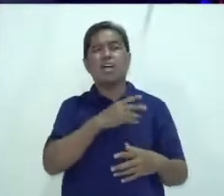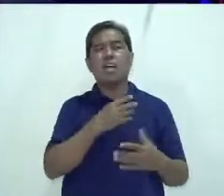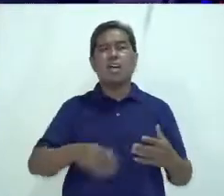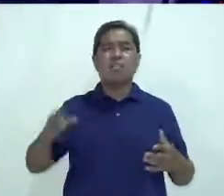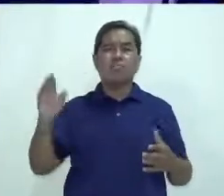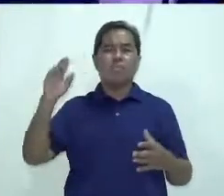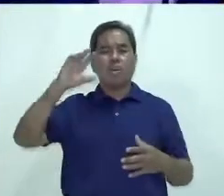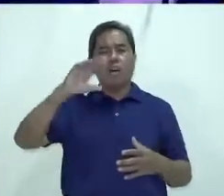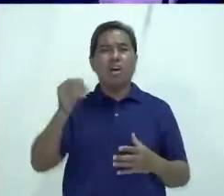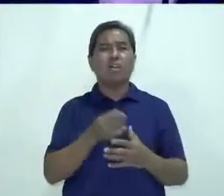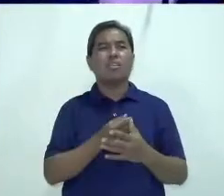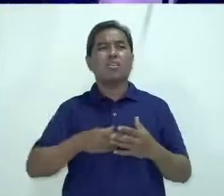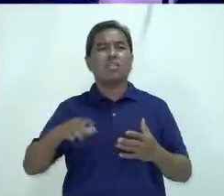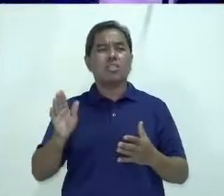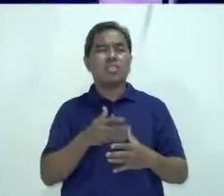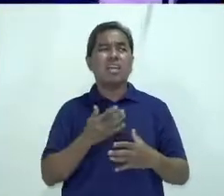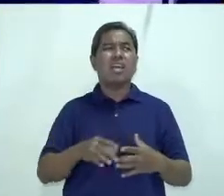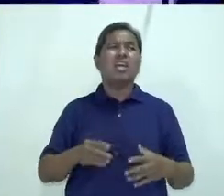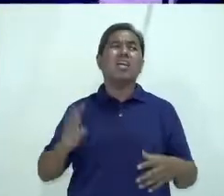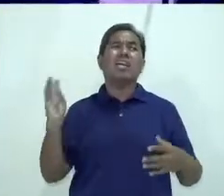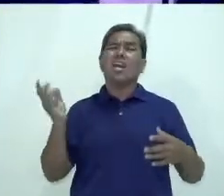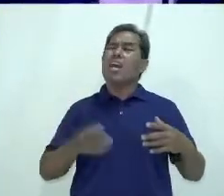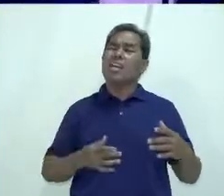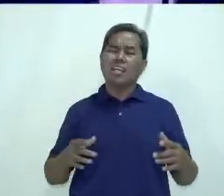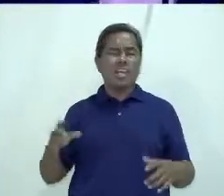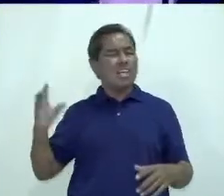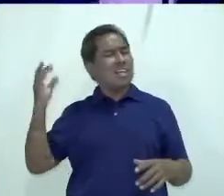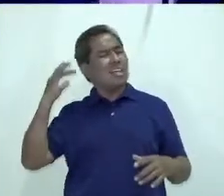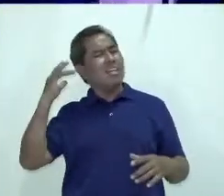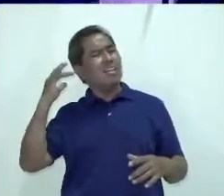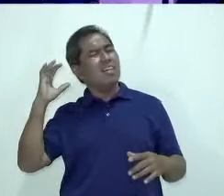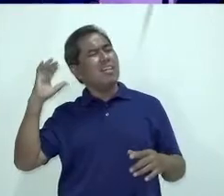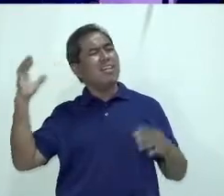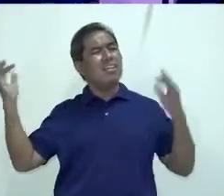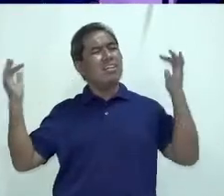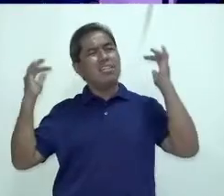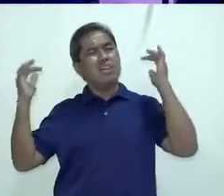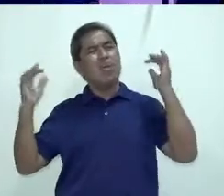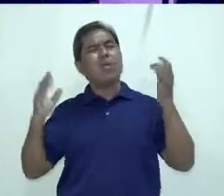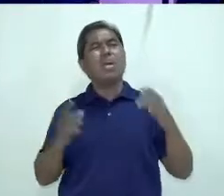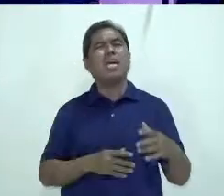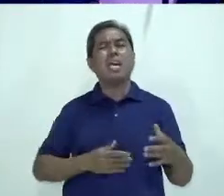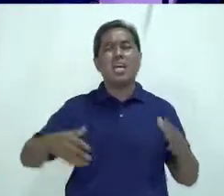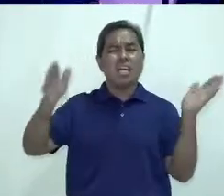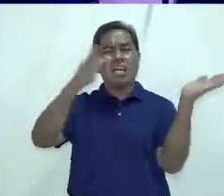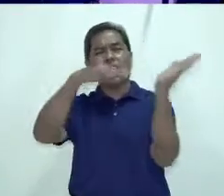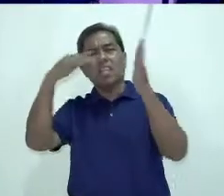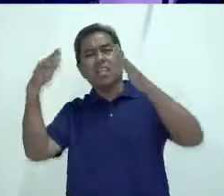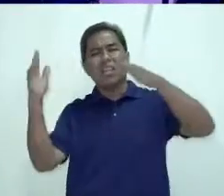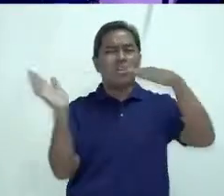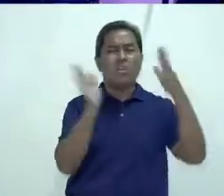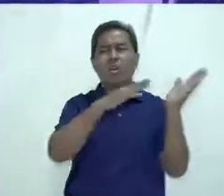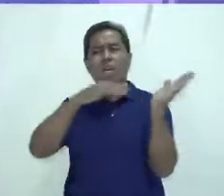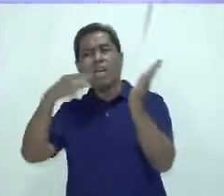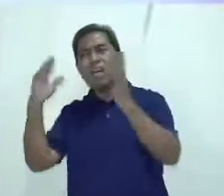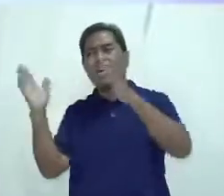daughters sing. We can hear the wind blowing. It's